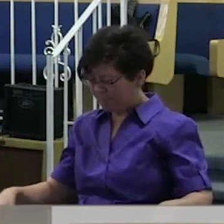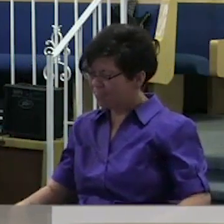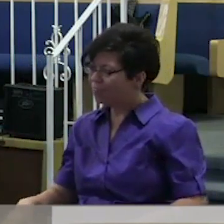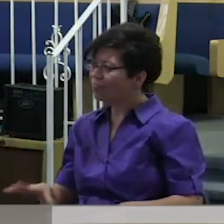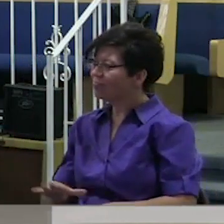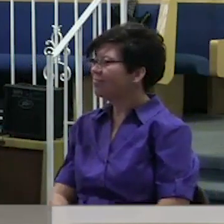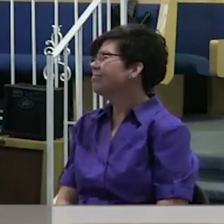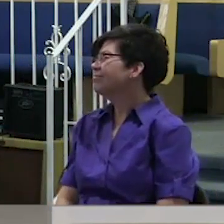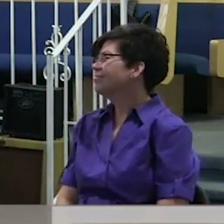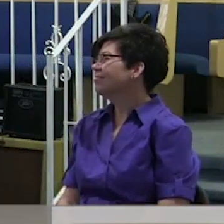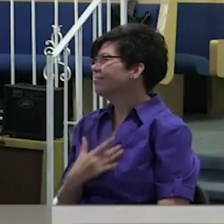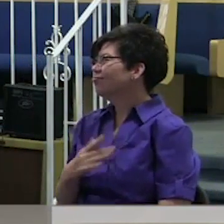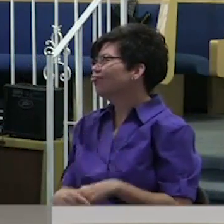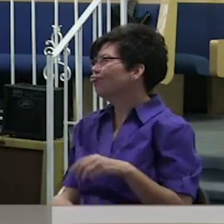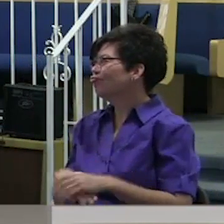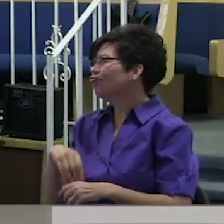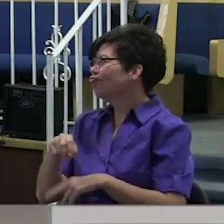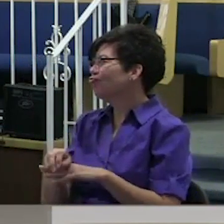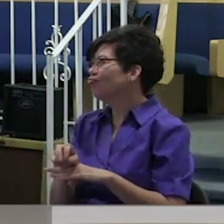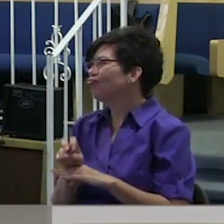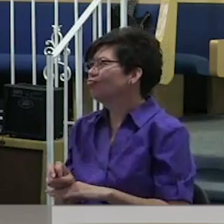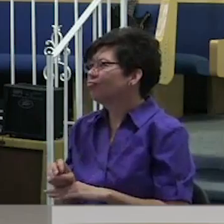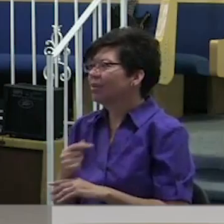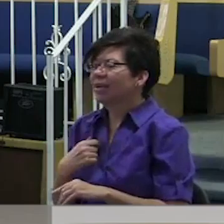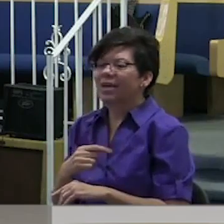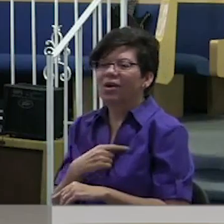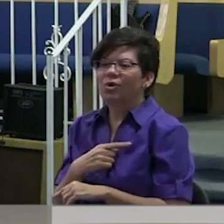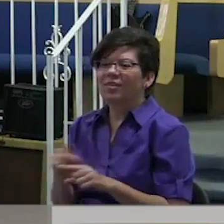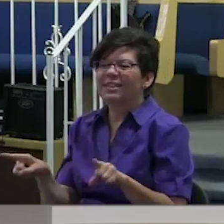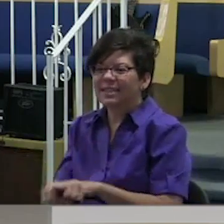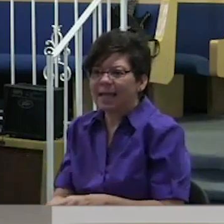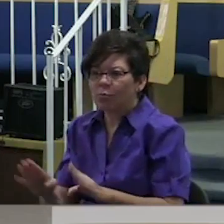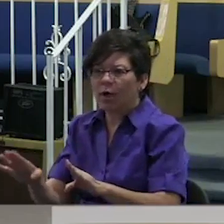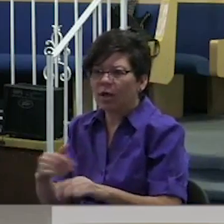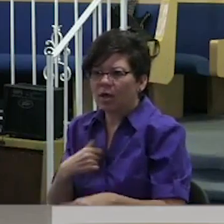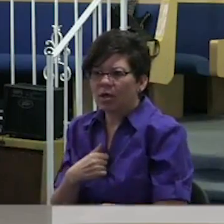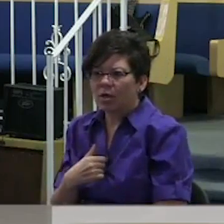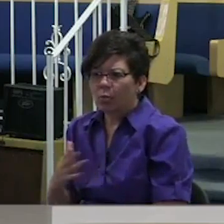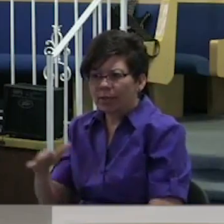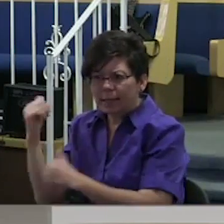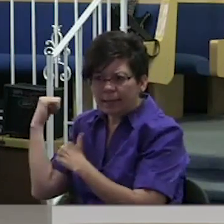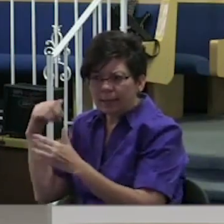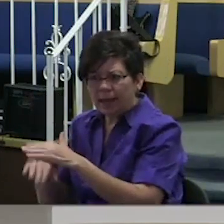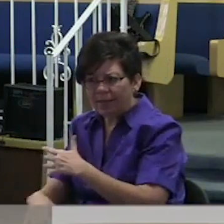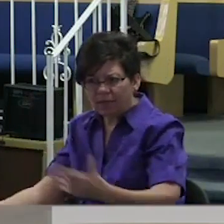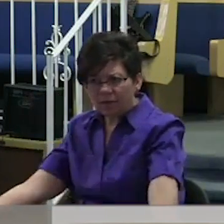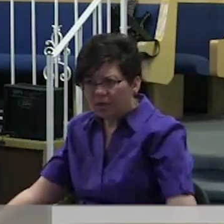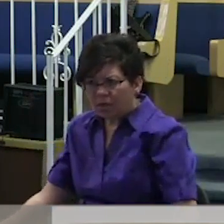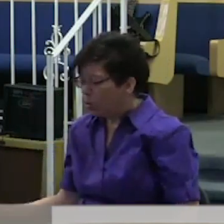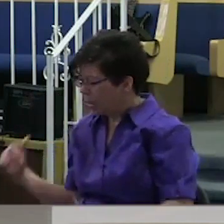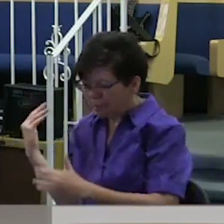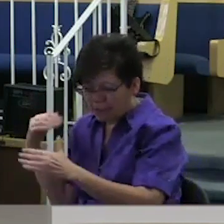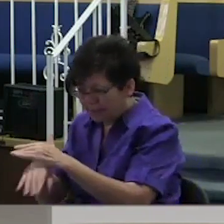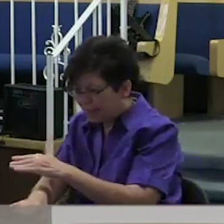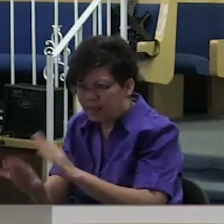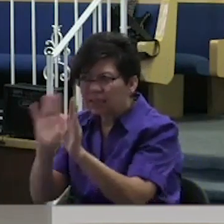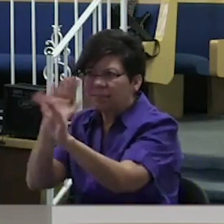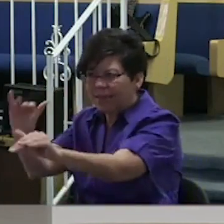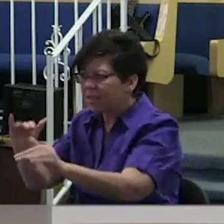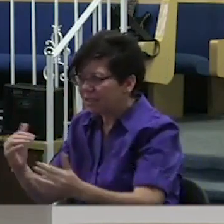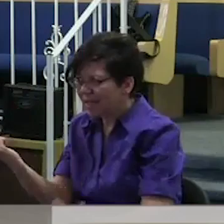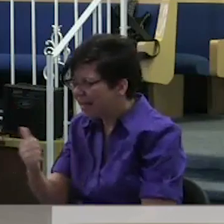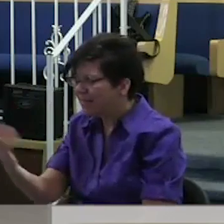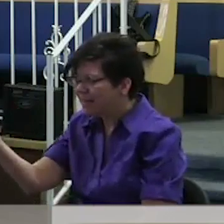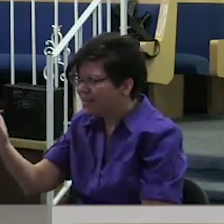in the pews and we go out the same way that we came in because we didn't come in with an expectancy